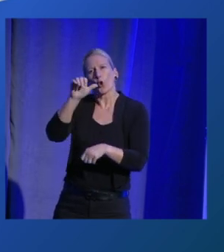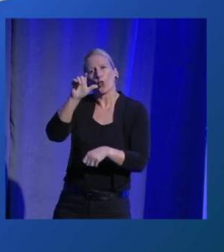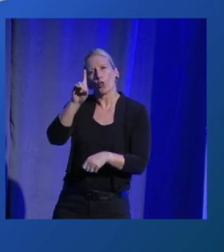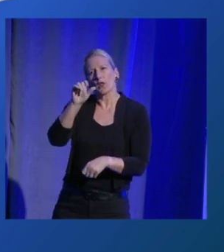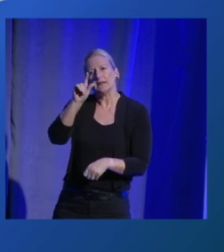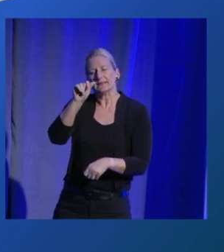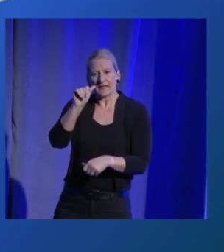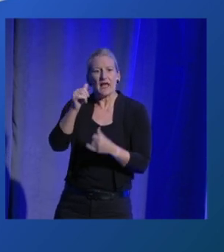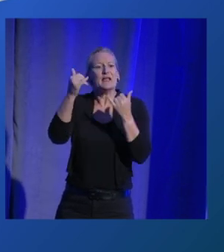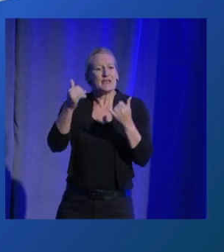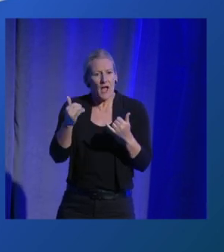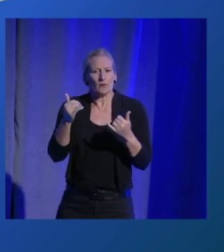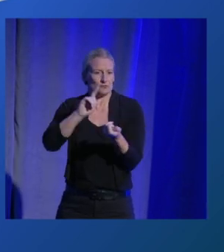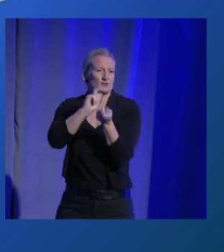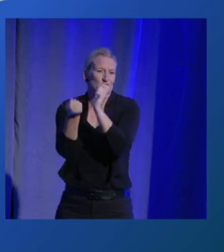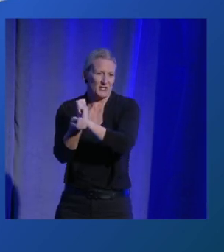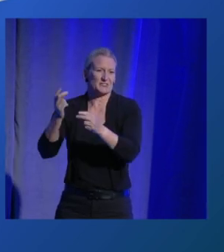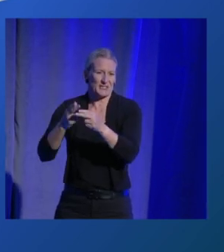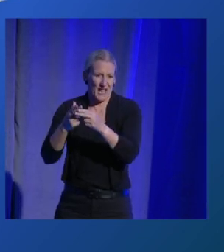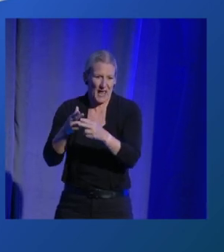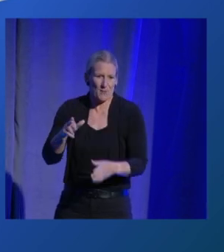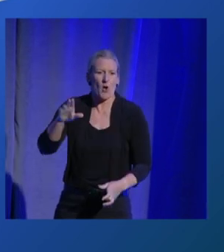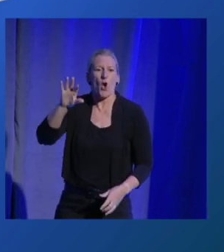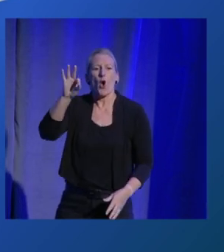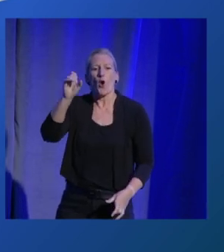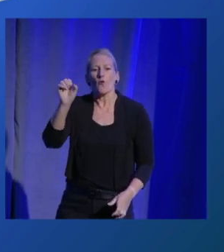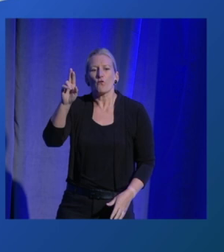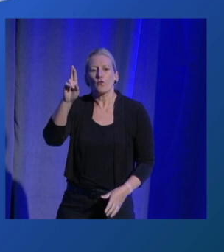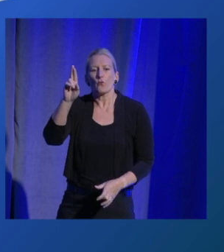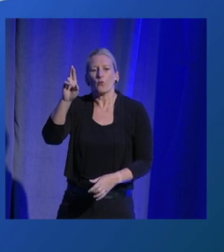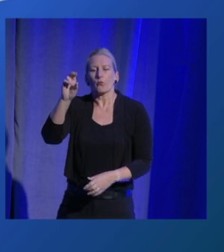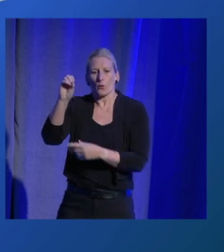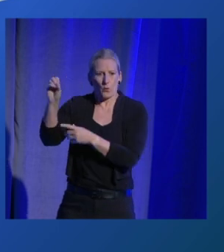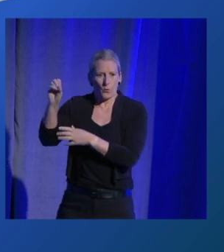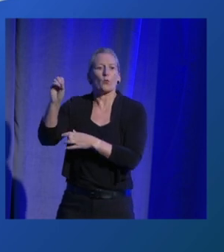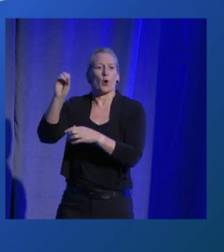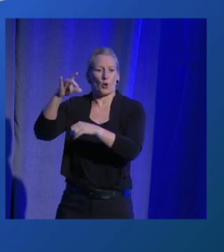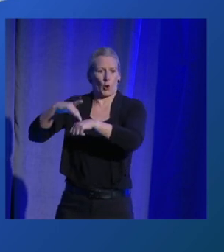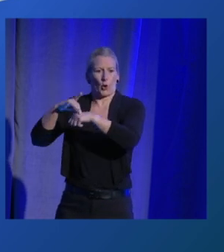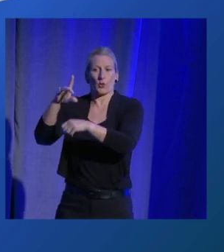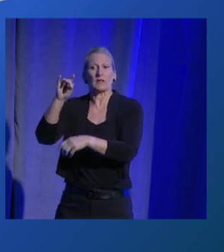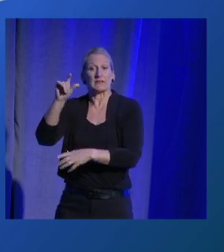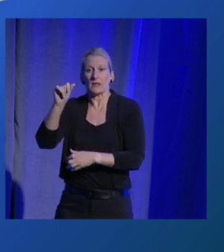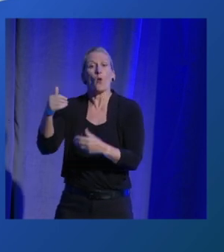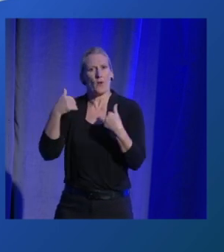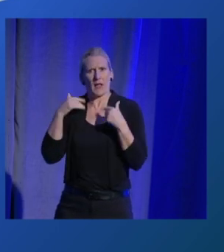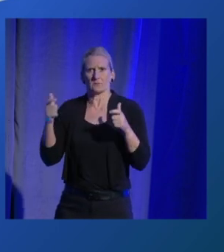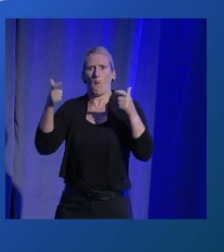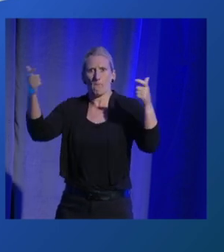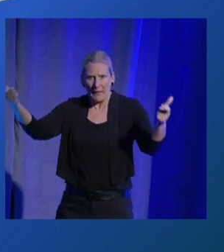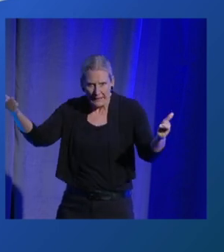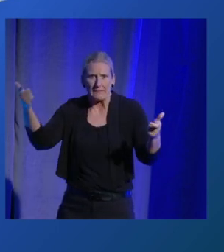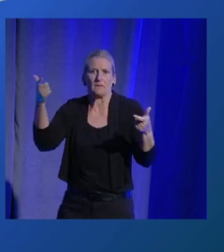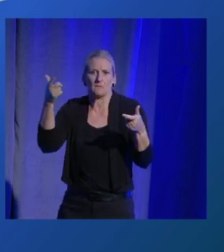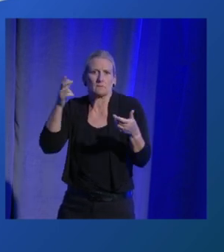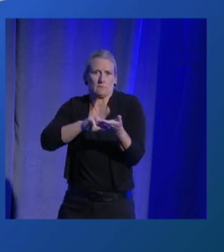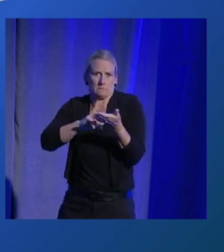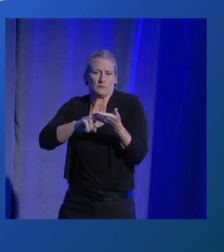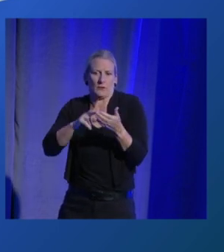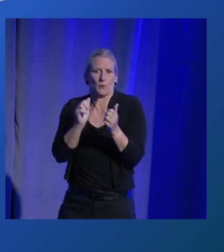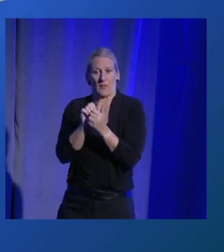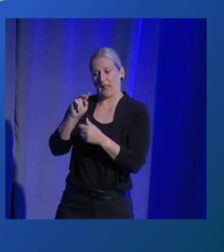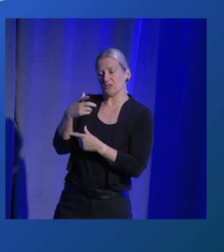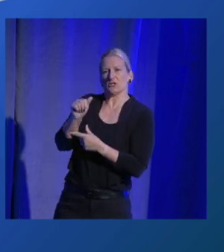fuguro Earth data and we had a large contract with NGA for from the source directorate